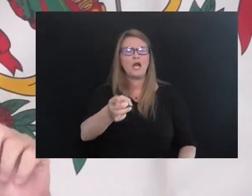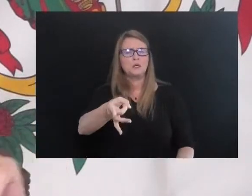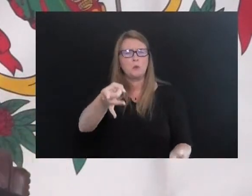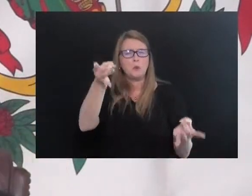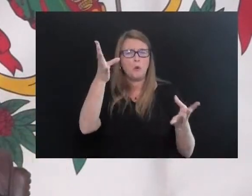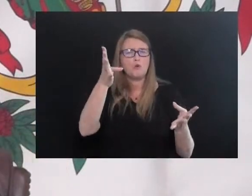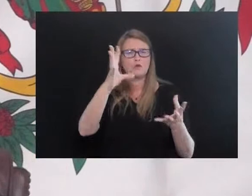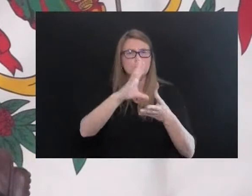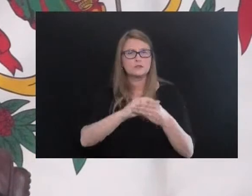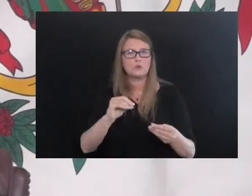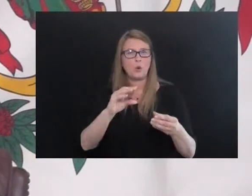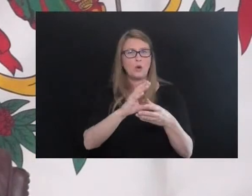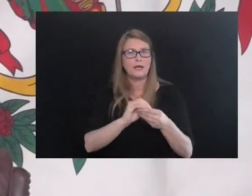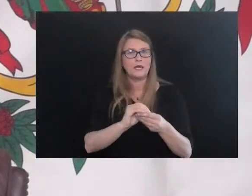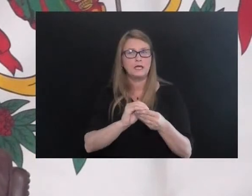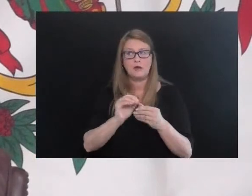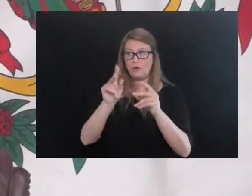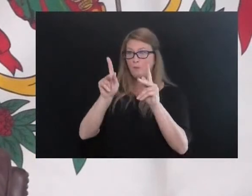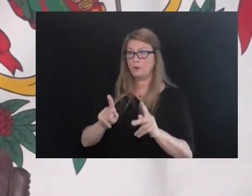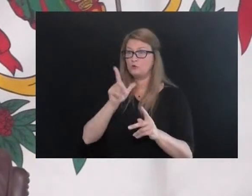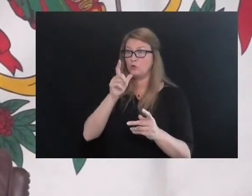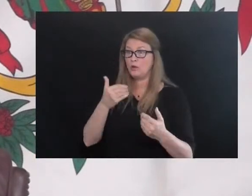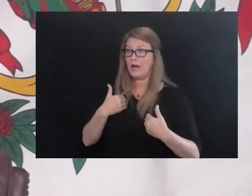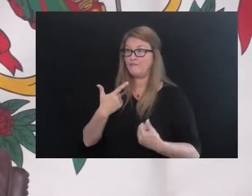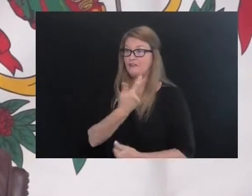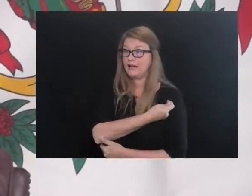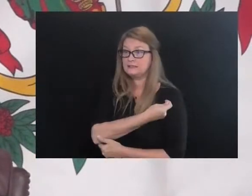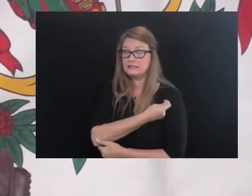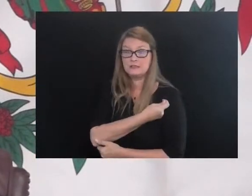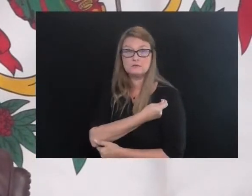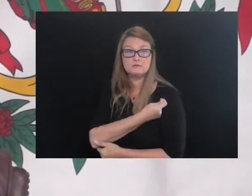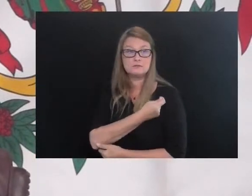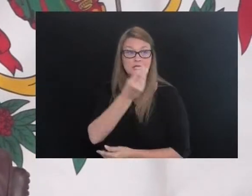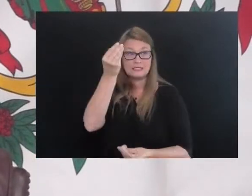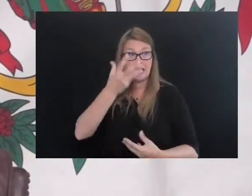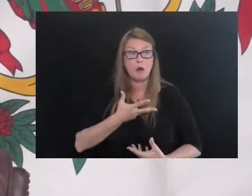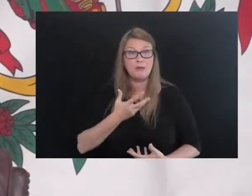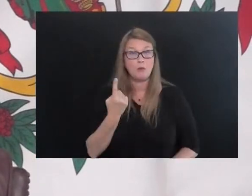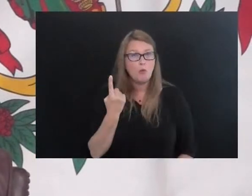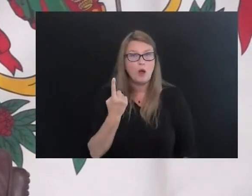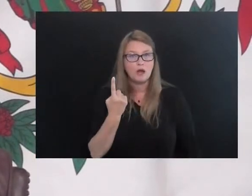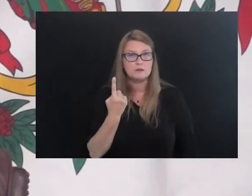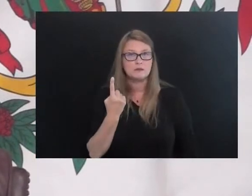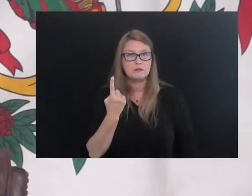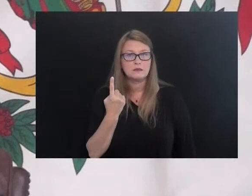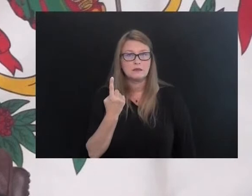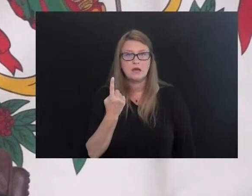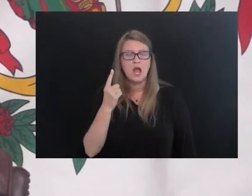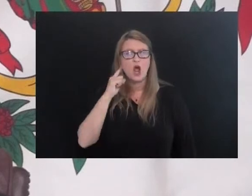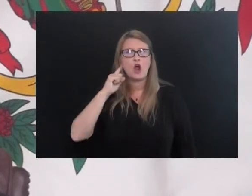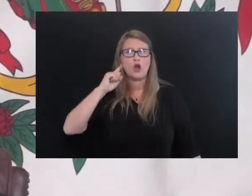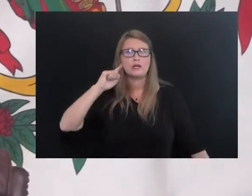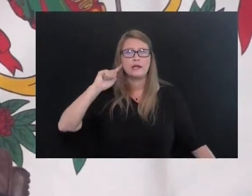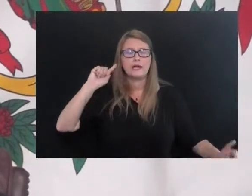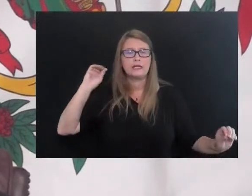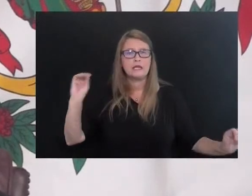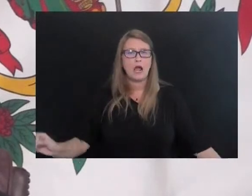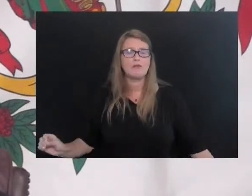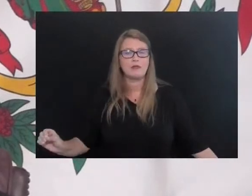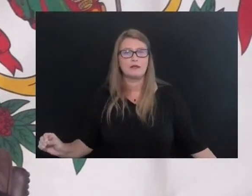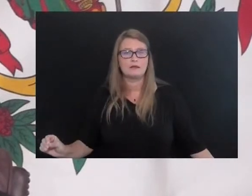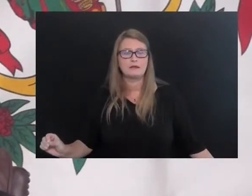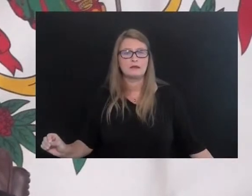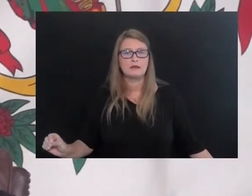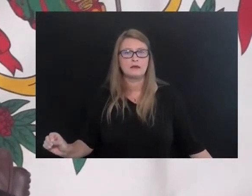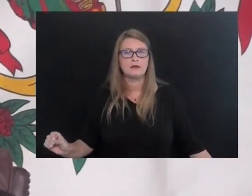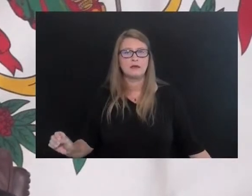of somebody that's been vaccinated. Tell me one. I have not heard one that's